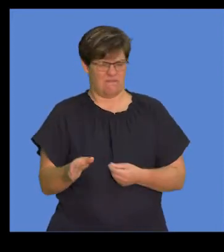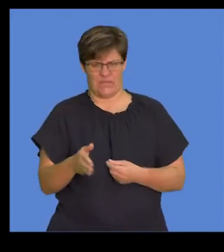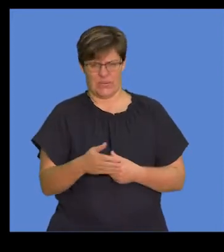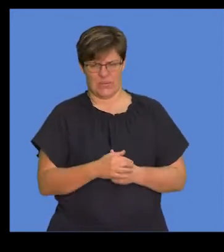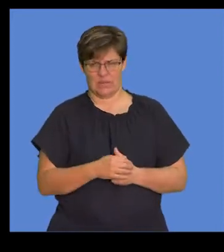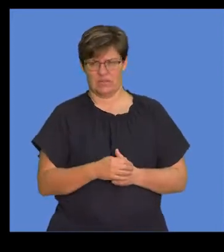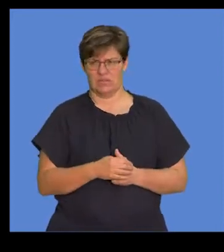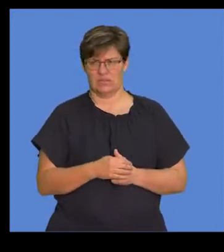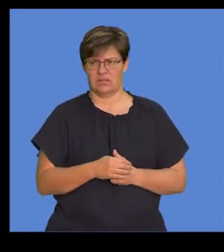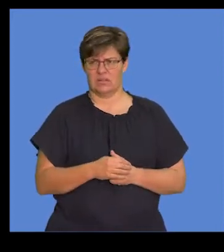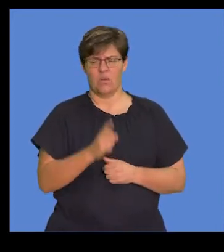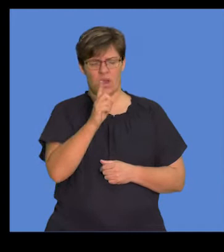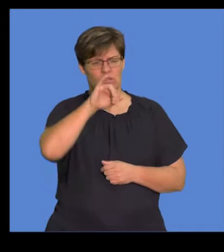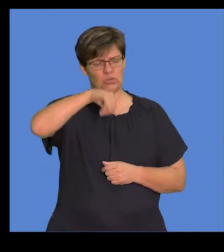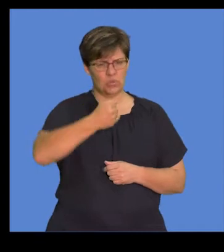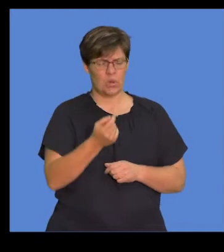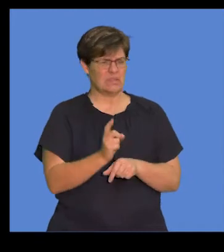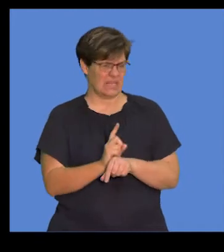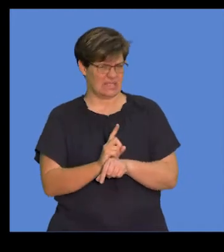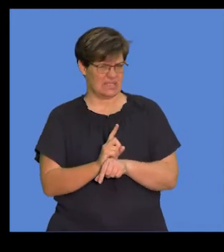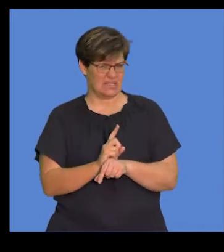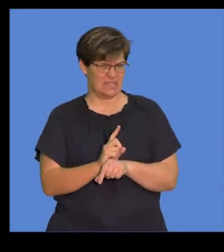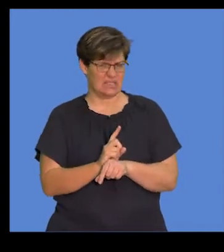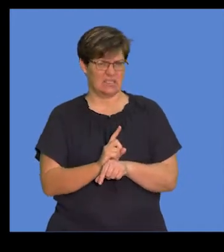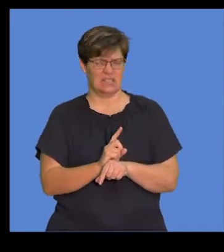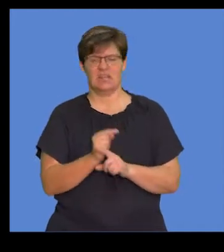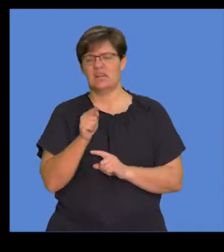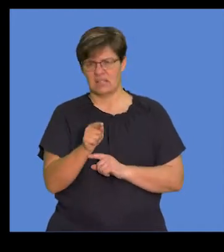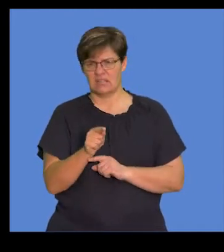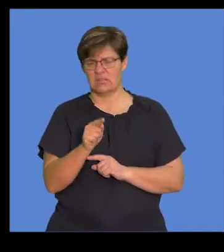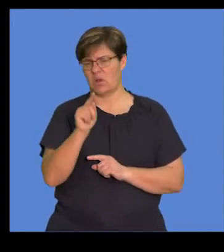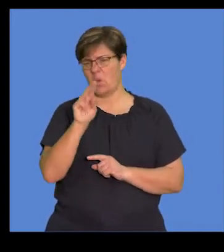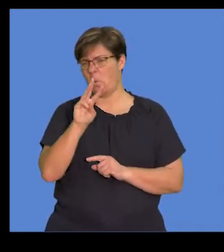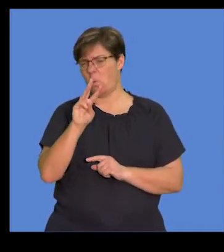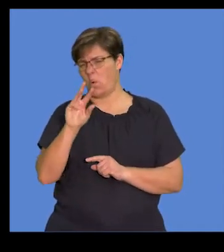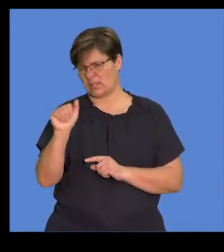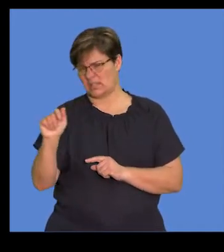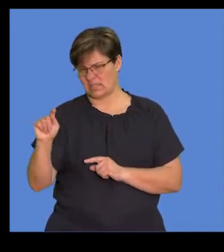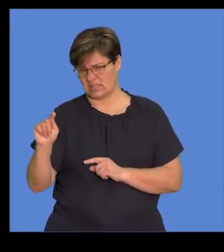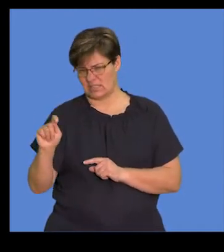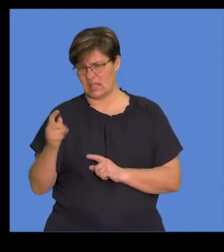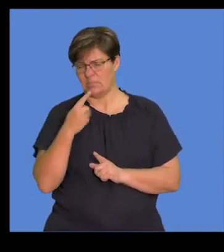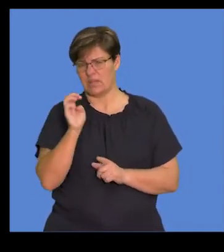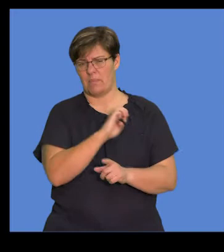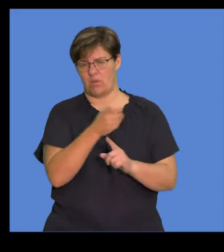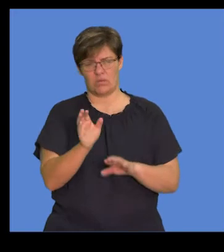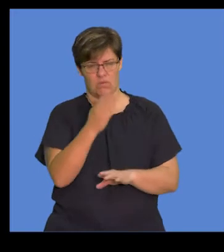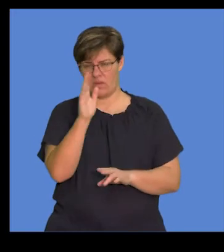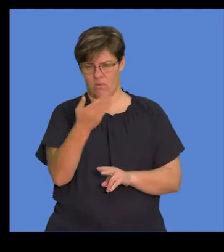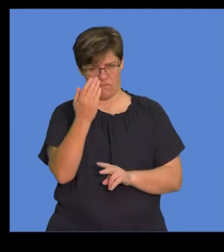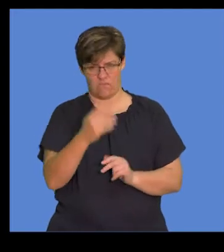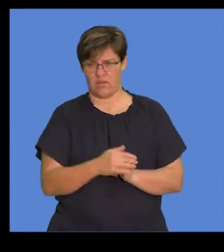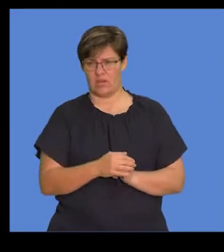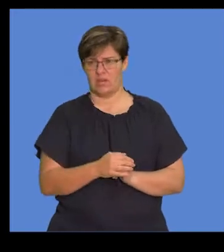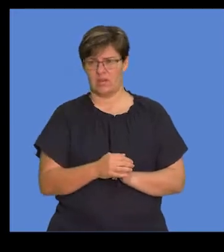time, of which we don't have such. And then joule per second, maybe this is what we call the watt, which has to do with power.